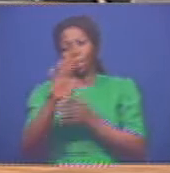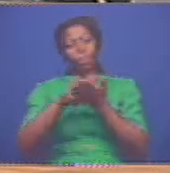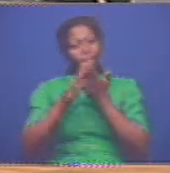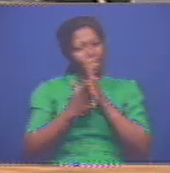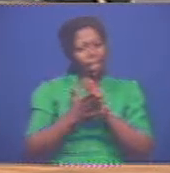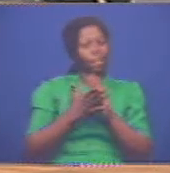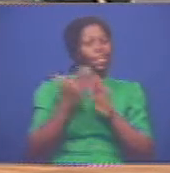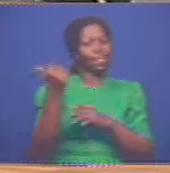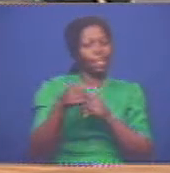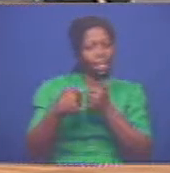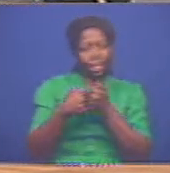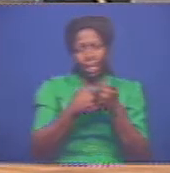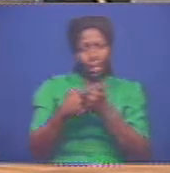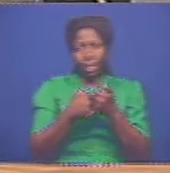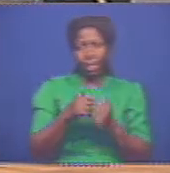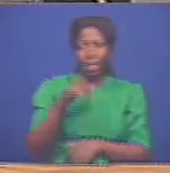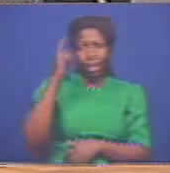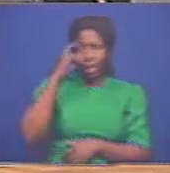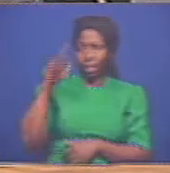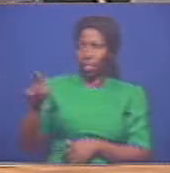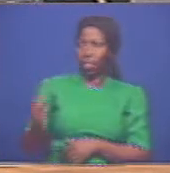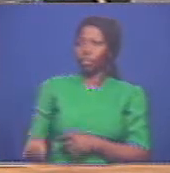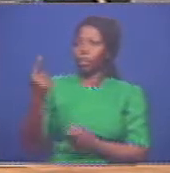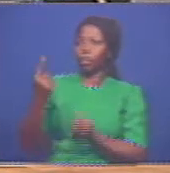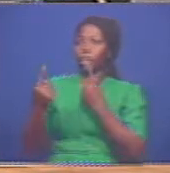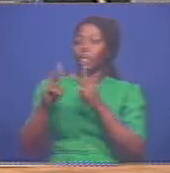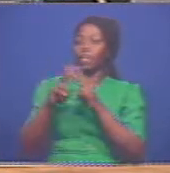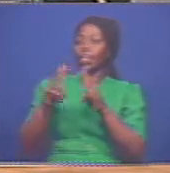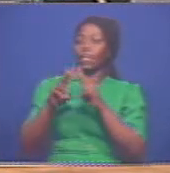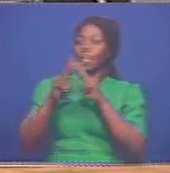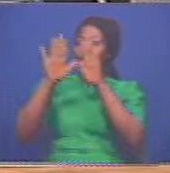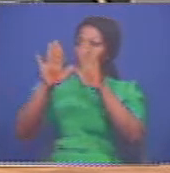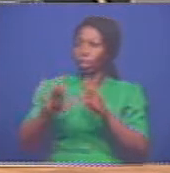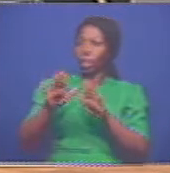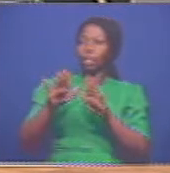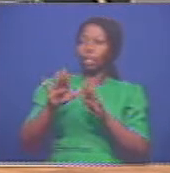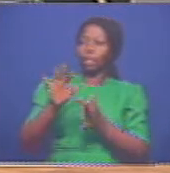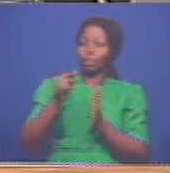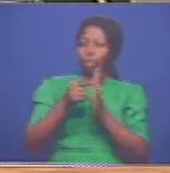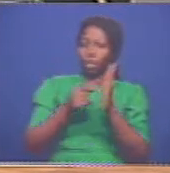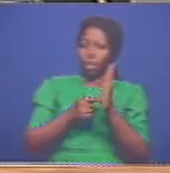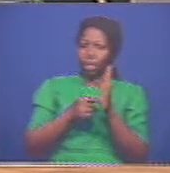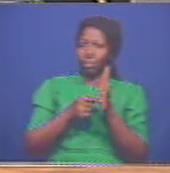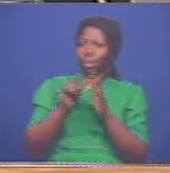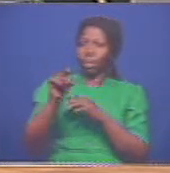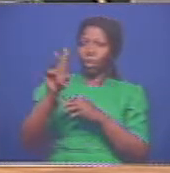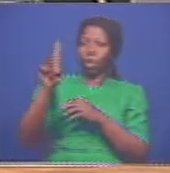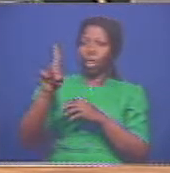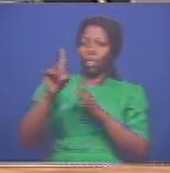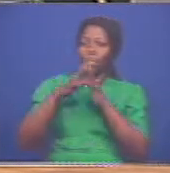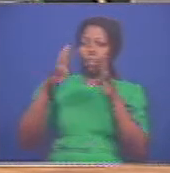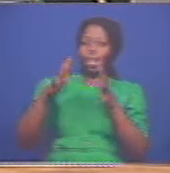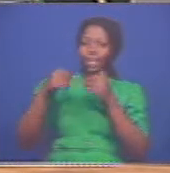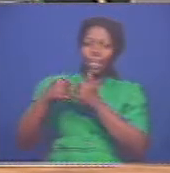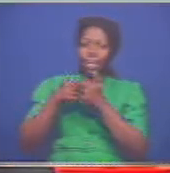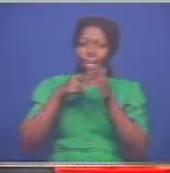inconvenienced? I think he has raised a very important point, especially about accountability. I think this is one of the biggest challenges in our